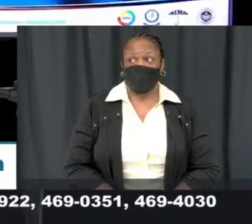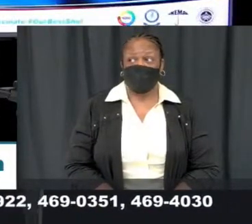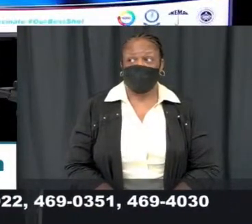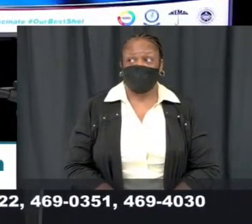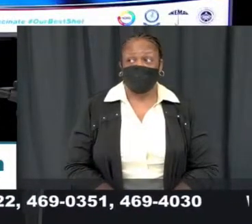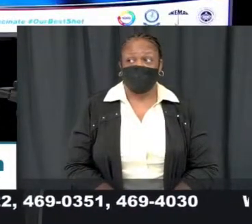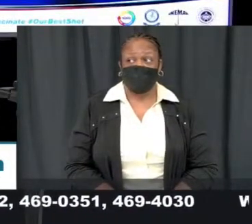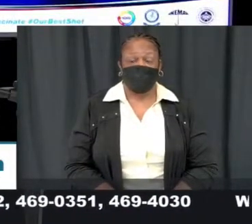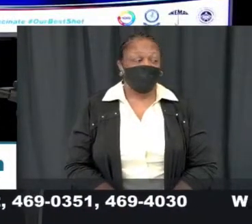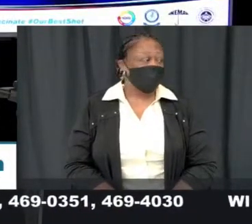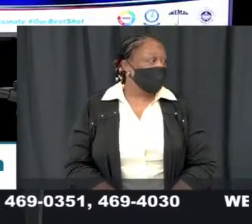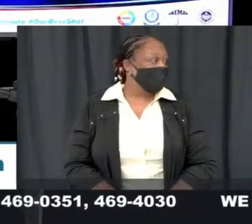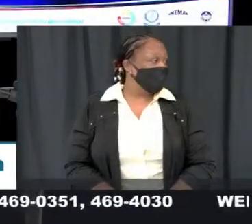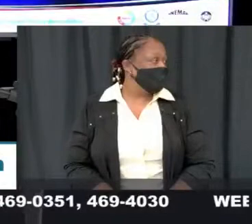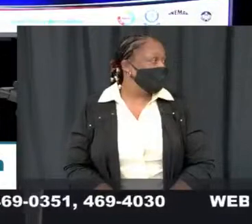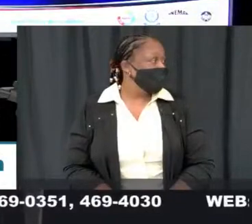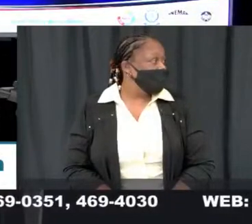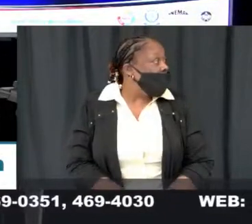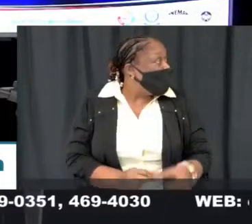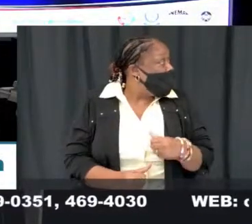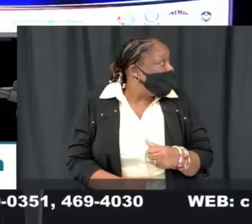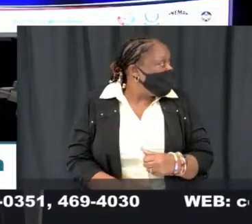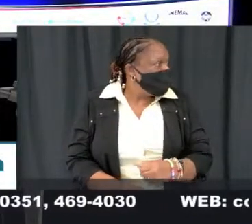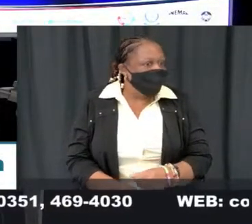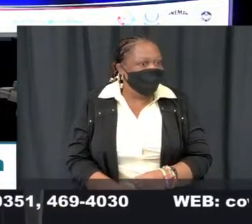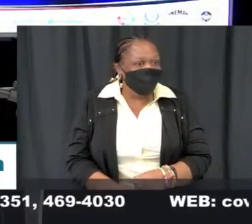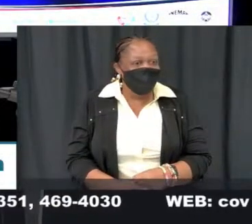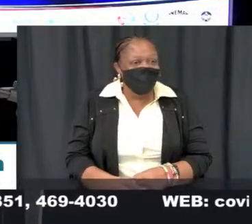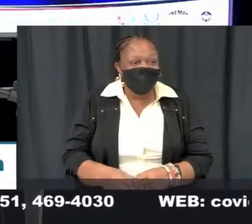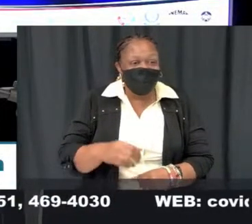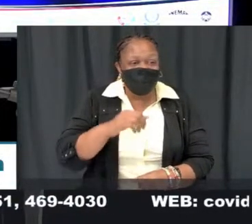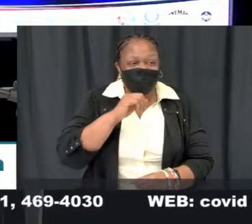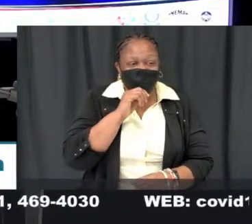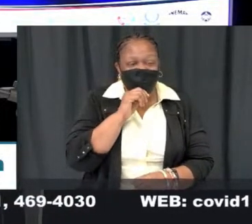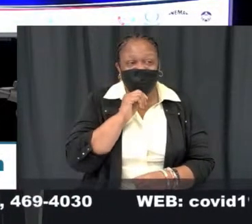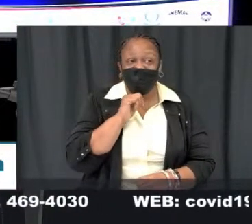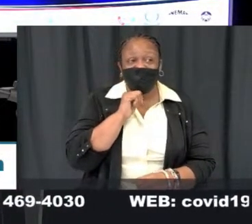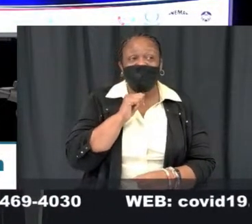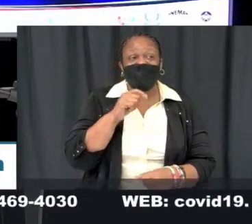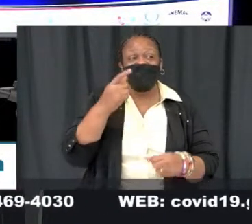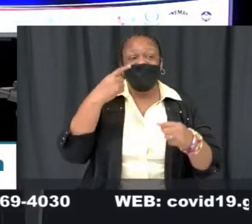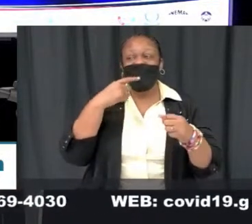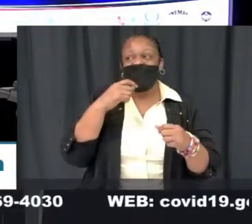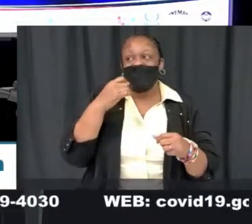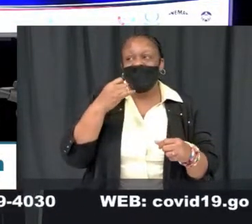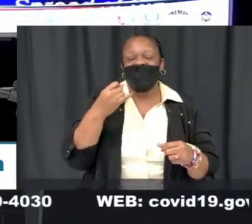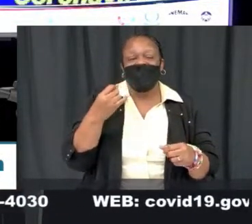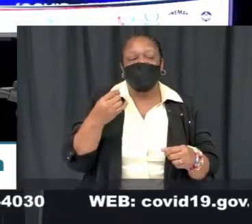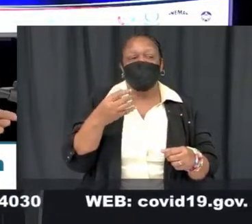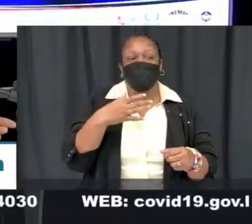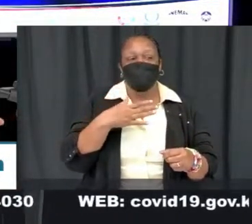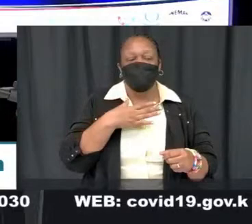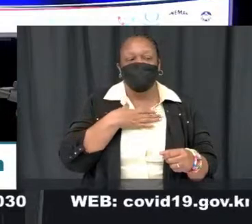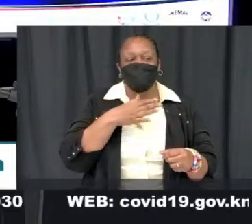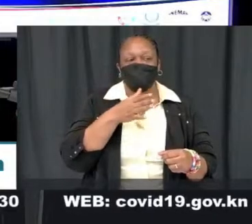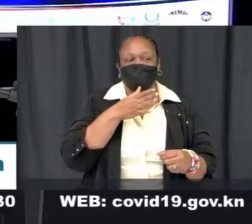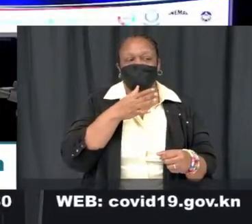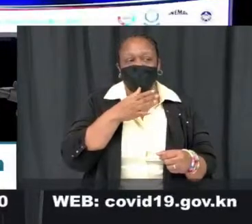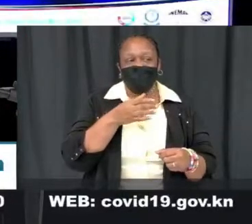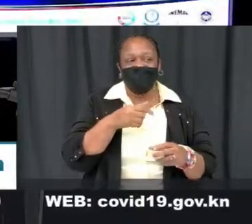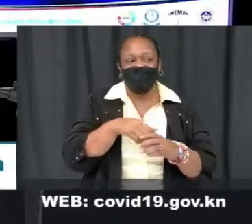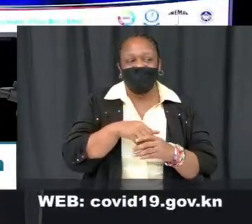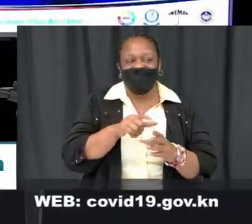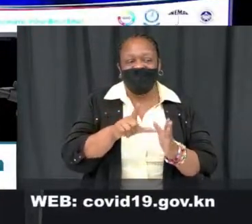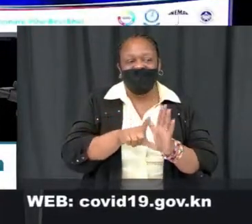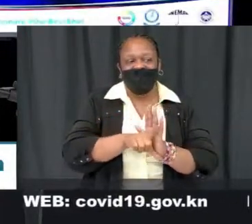Mr. White sent us down to the class, down to the office. So if you don't pay attention, you don't want to listen